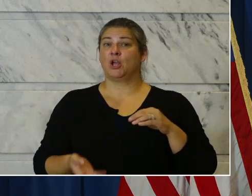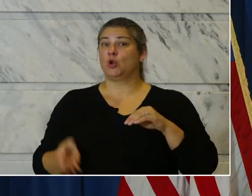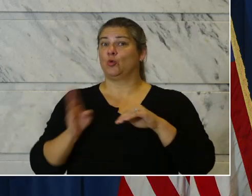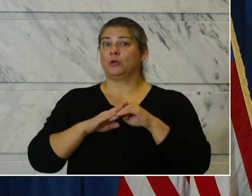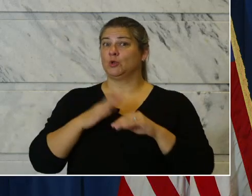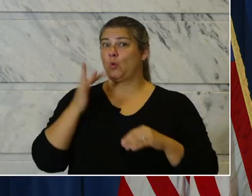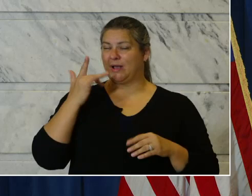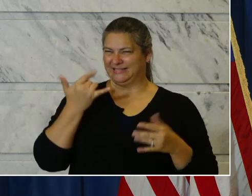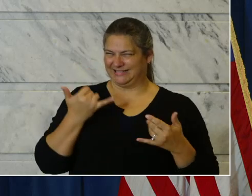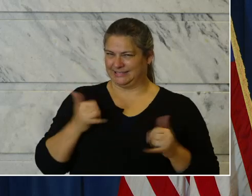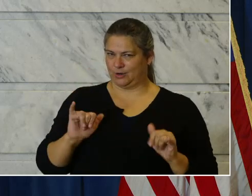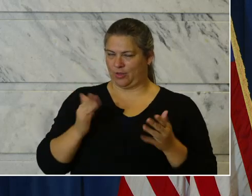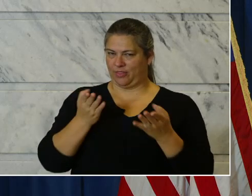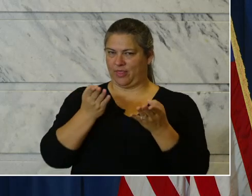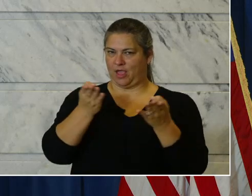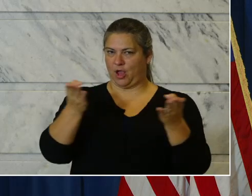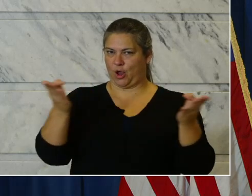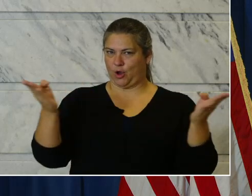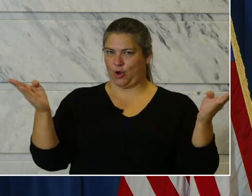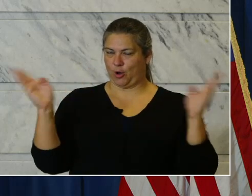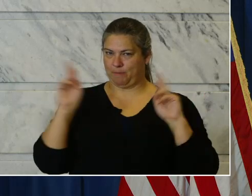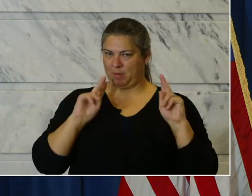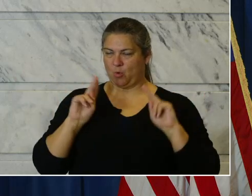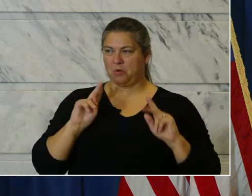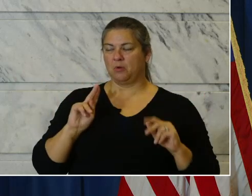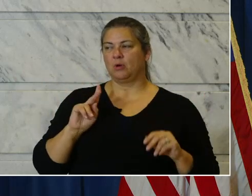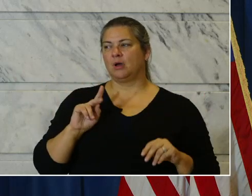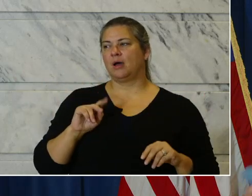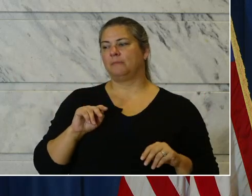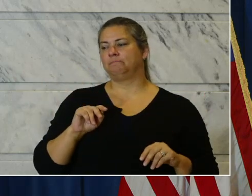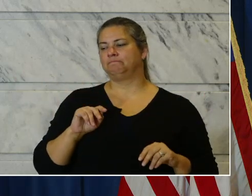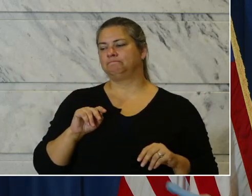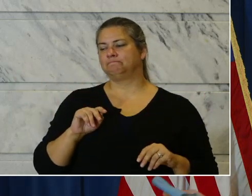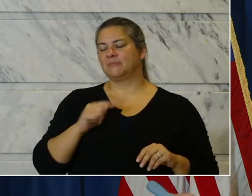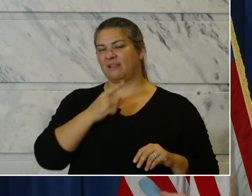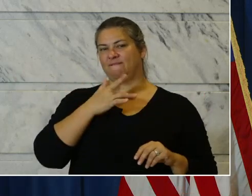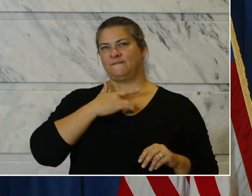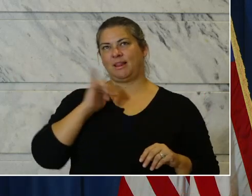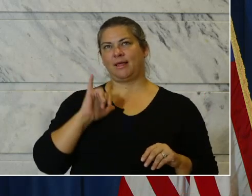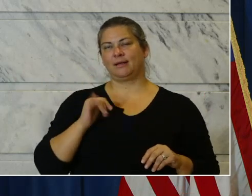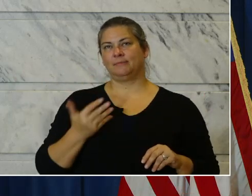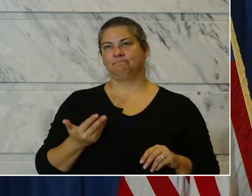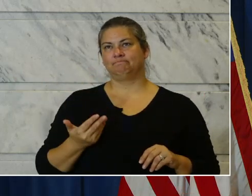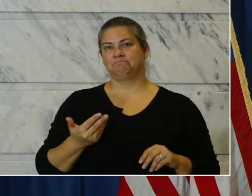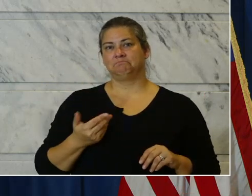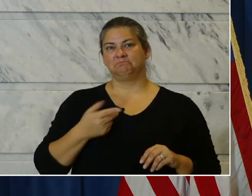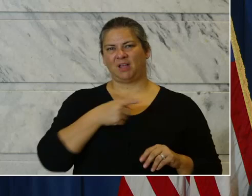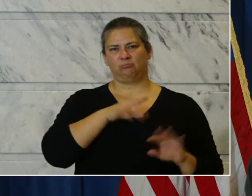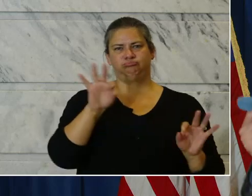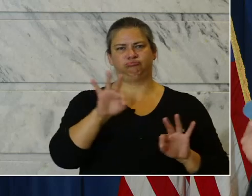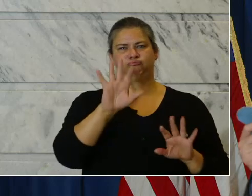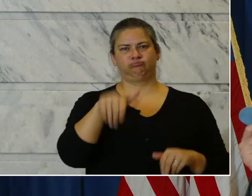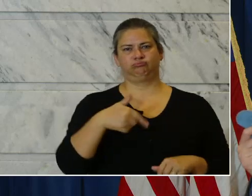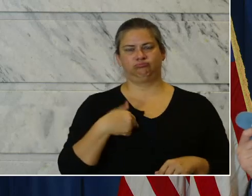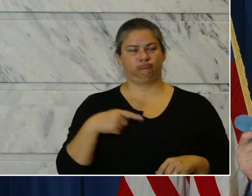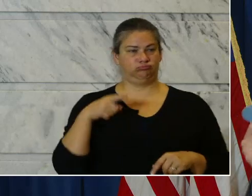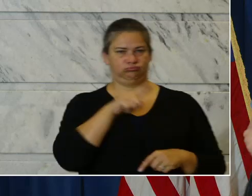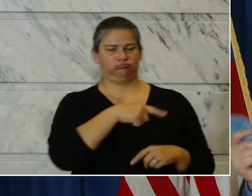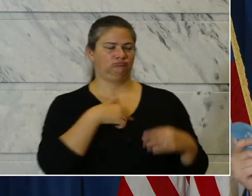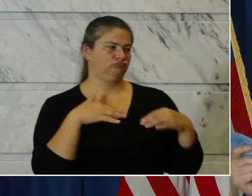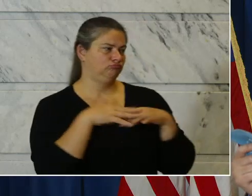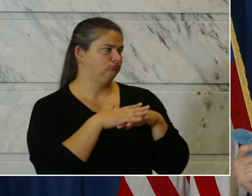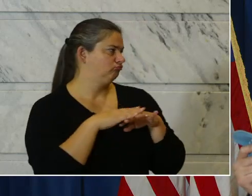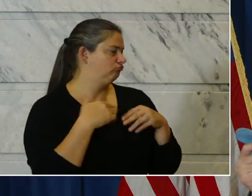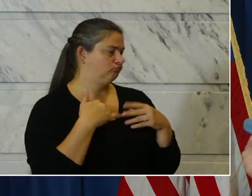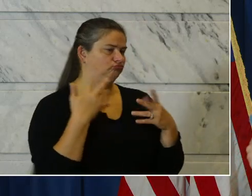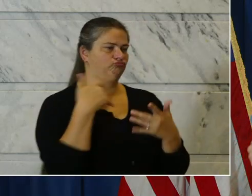still enough people out there who feel that they should still go to densely packed gatherings, that they don't need to wear a mask, that this